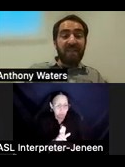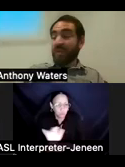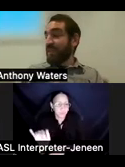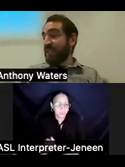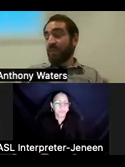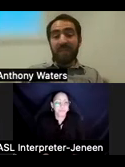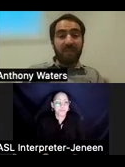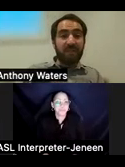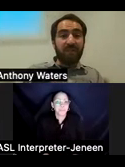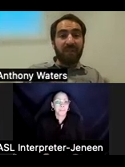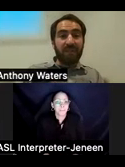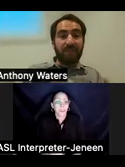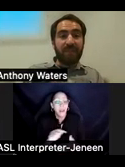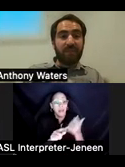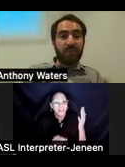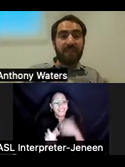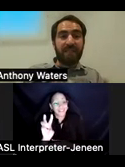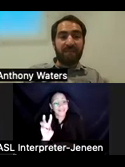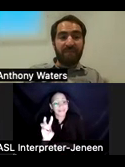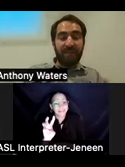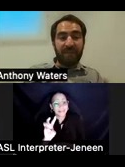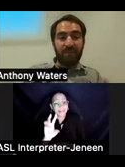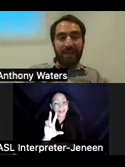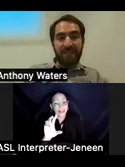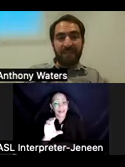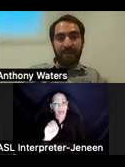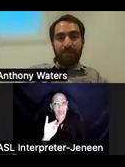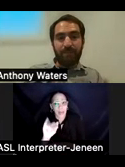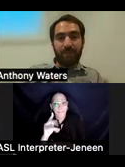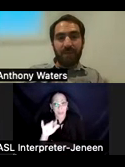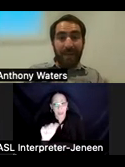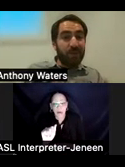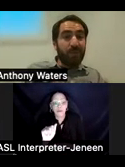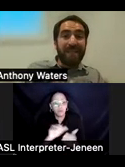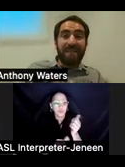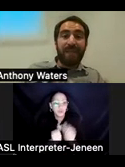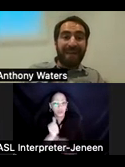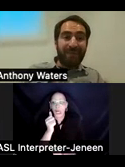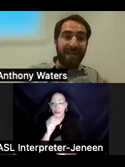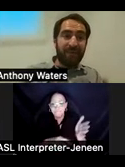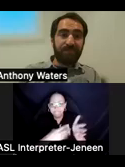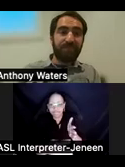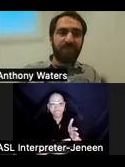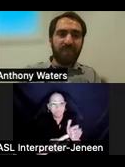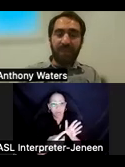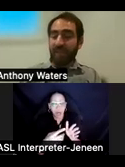And these are the 6 questions of the Columbia Suicide Severity Rating Scale. I'm going to read them aloud